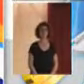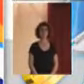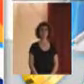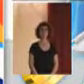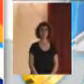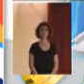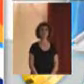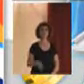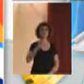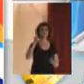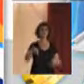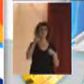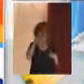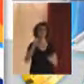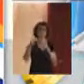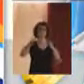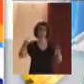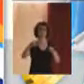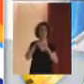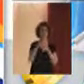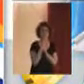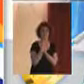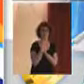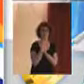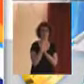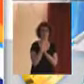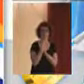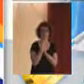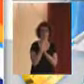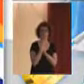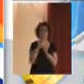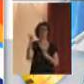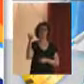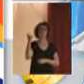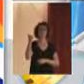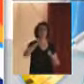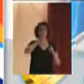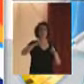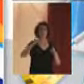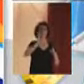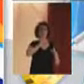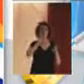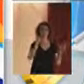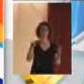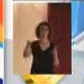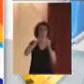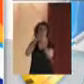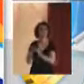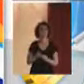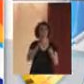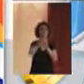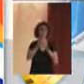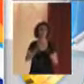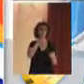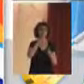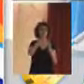is faring a bit worse than the rest of the population. This is a graphic on the status, but it's not the scale or the score,